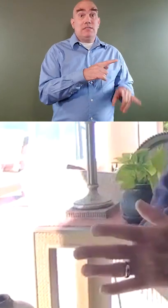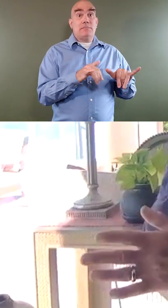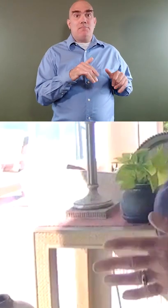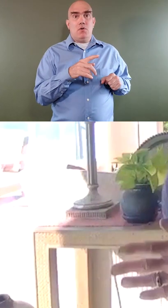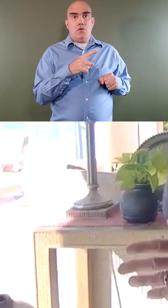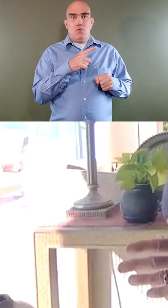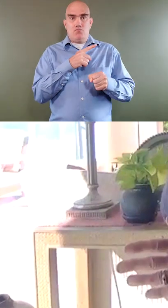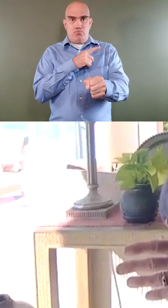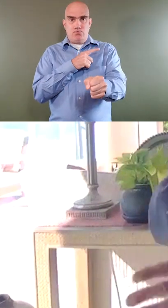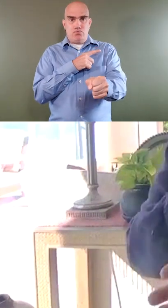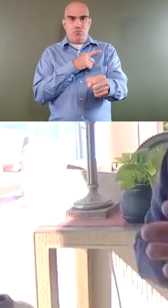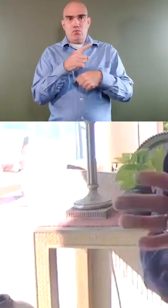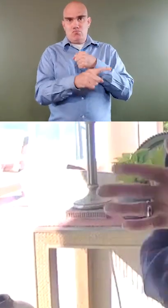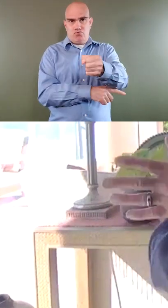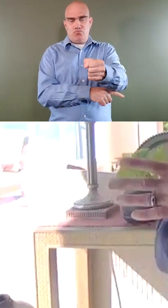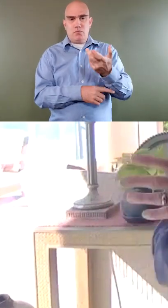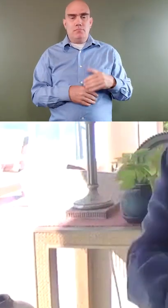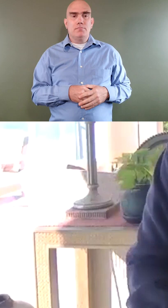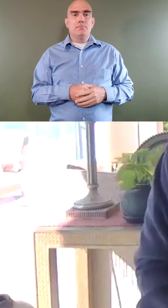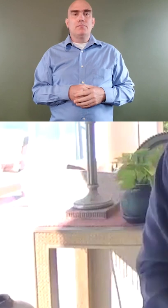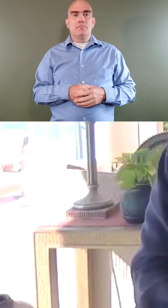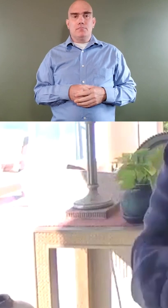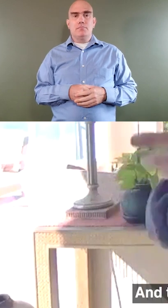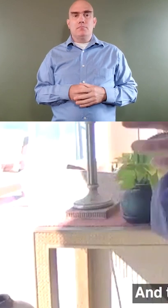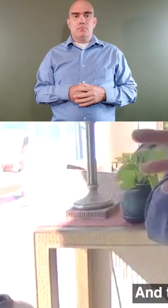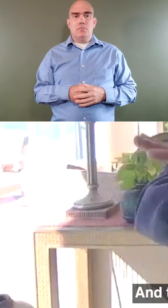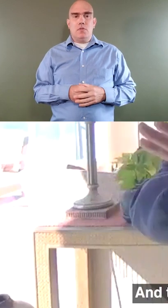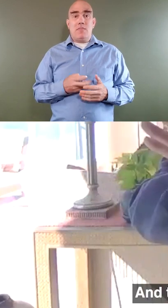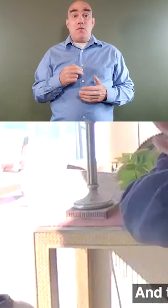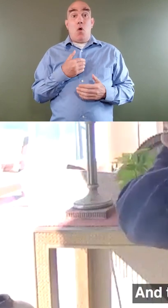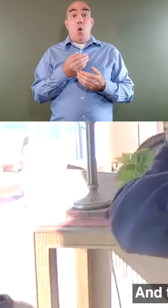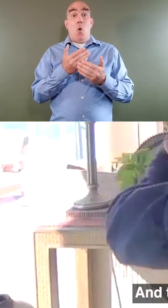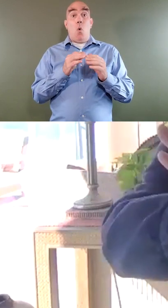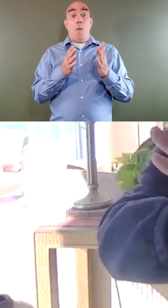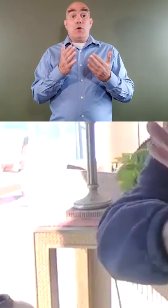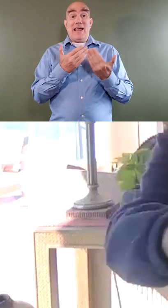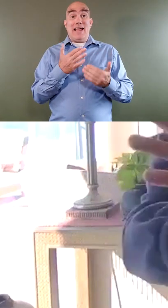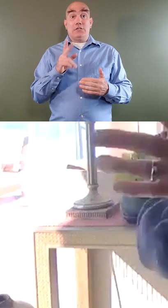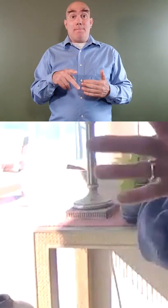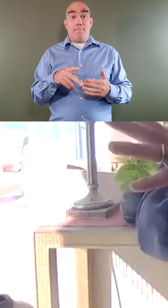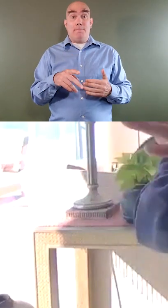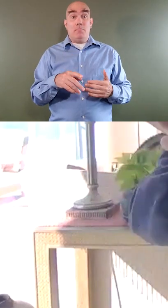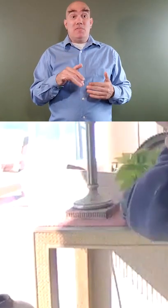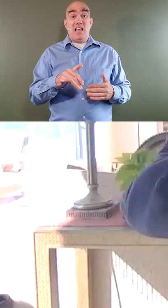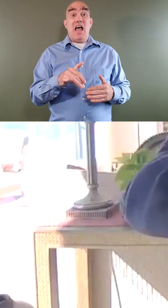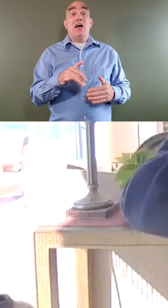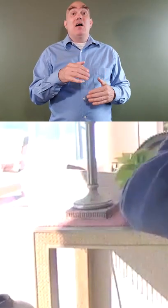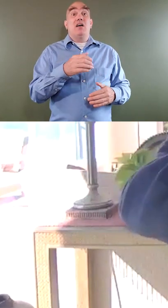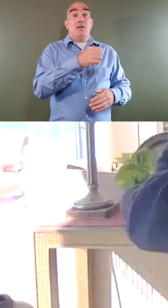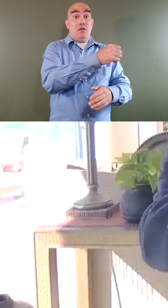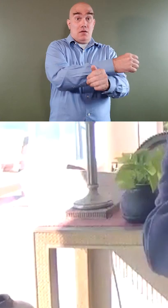we're pushing forward with the fist. And then we're opening the hands up. This is a symmetrical move. And the